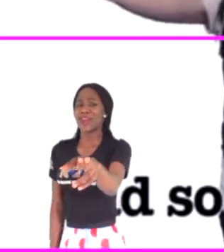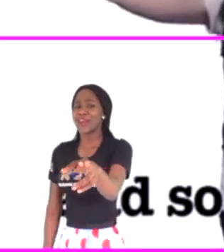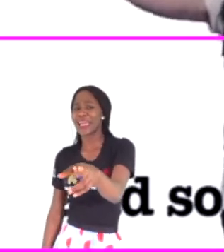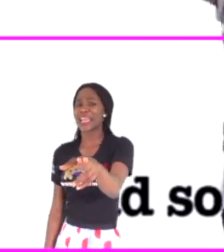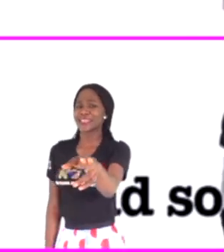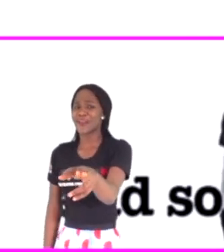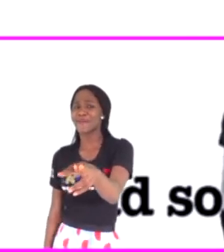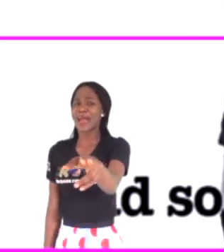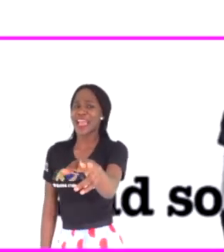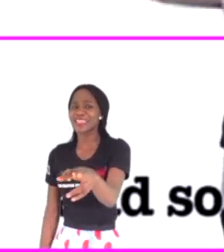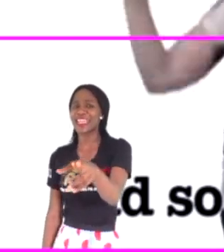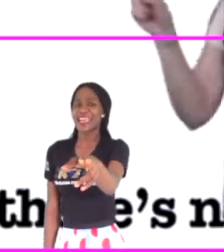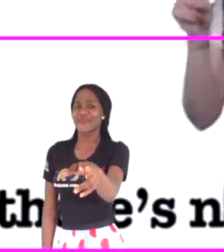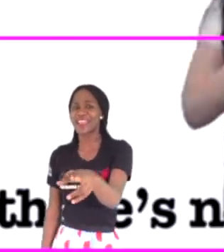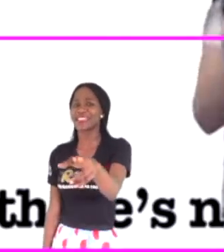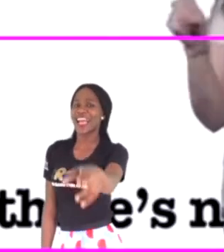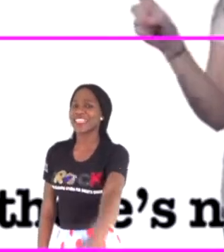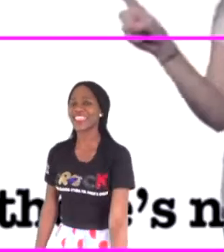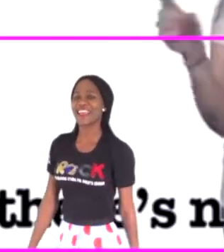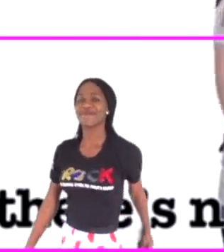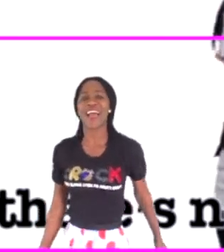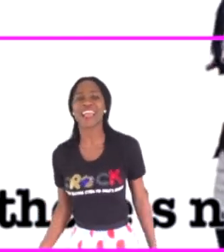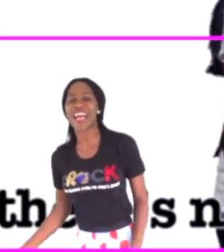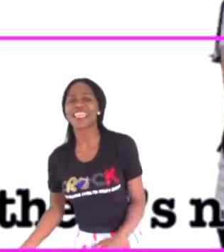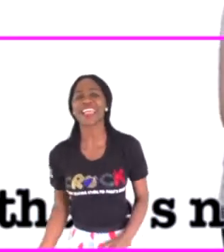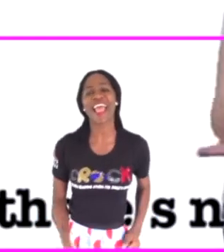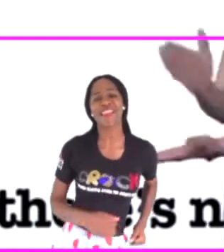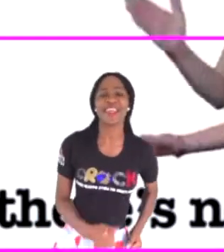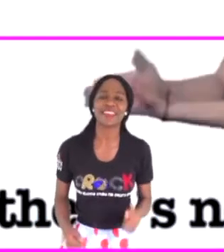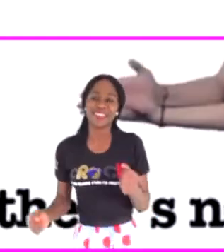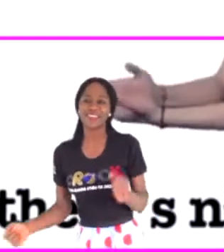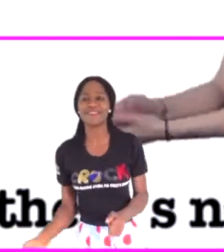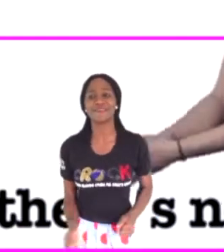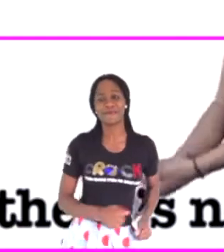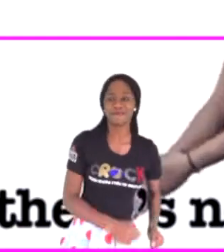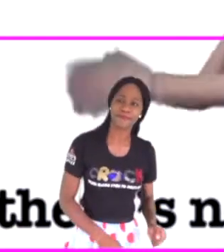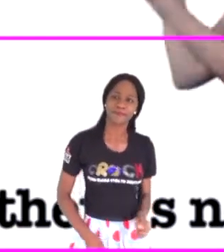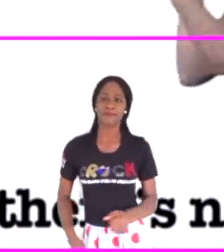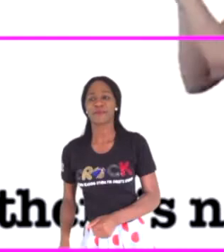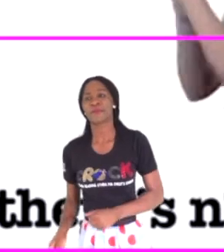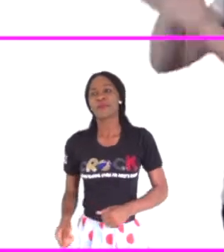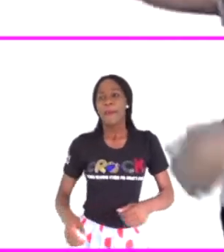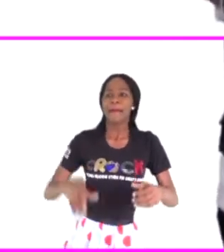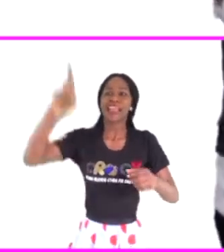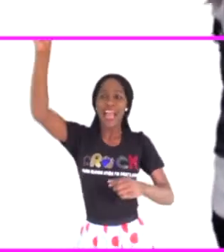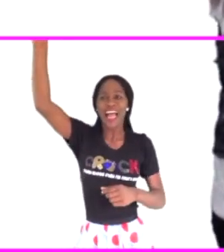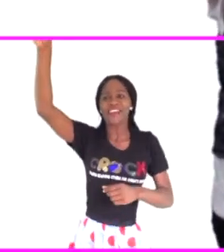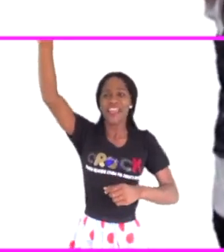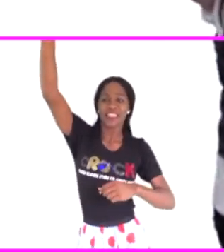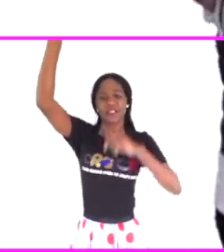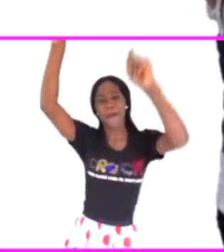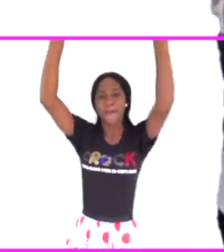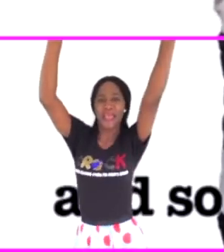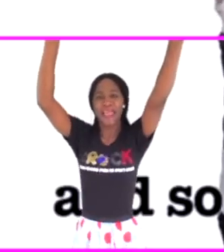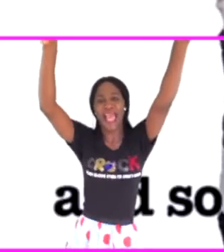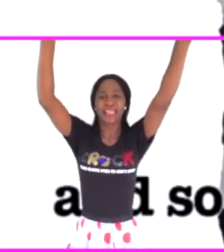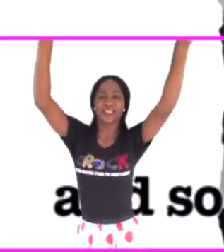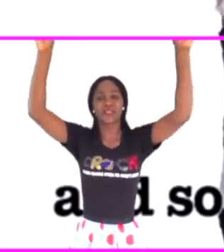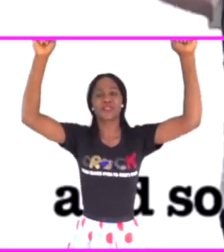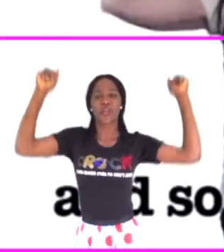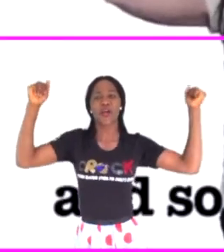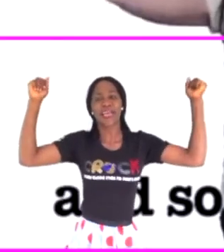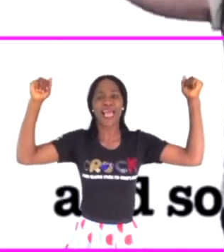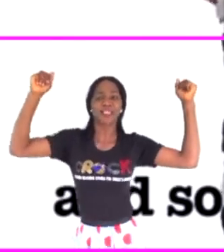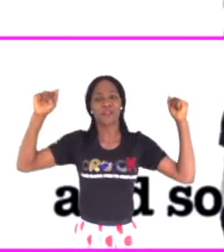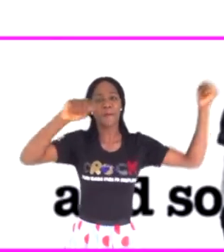and so strong and so mighty. There's nothing my God cannot do. My God is so big and